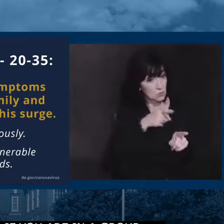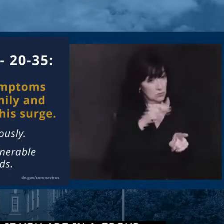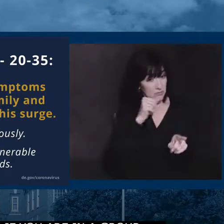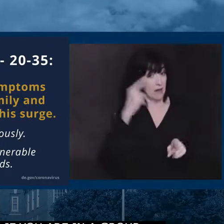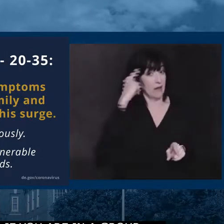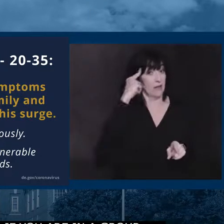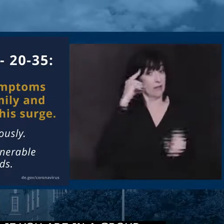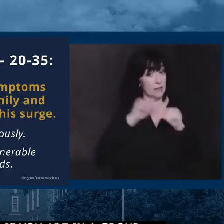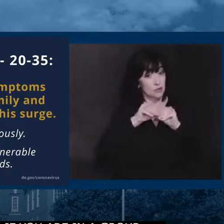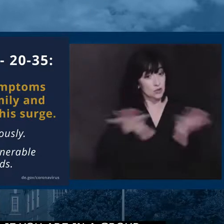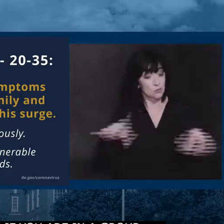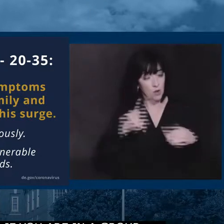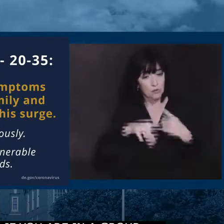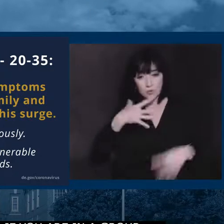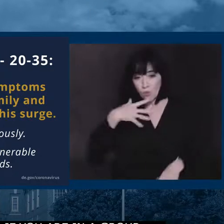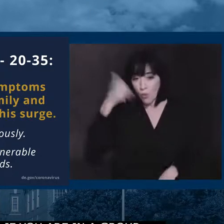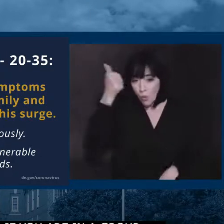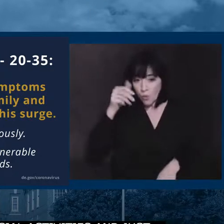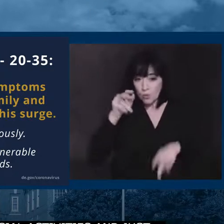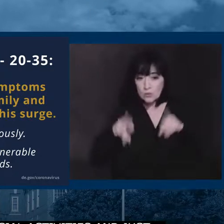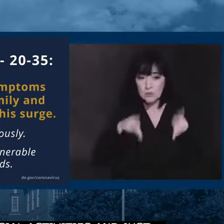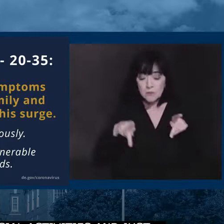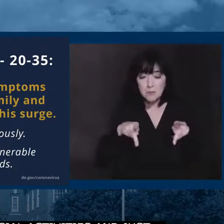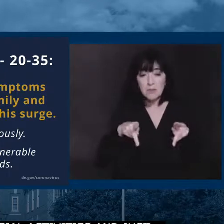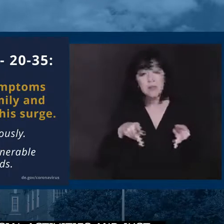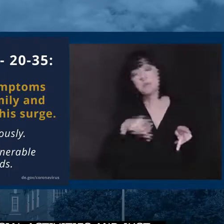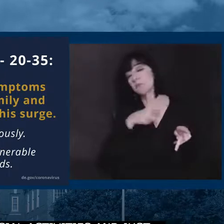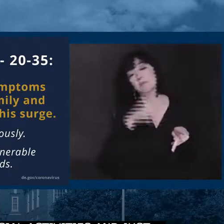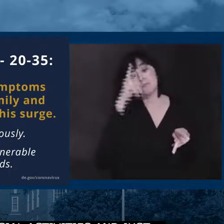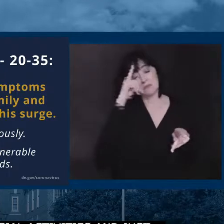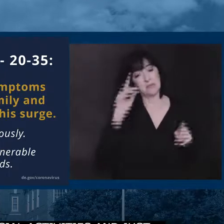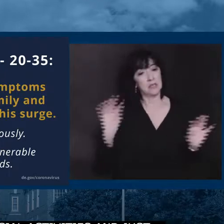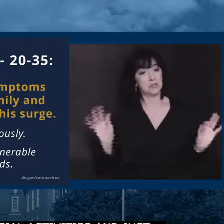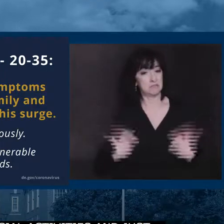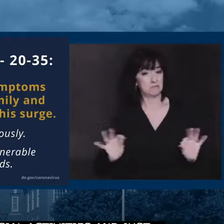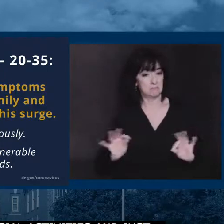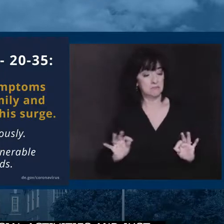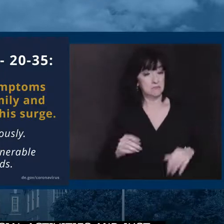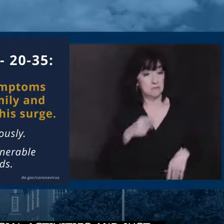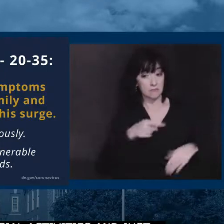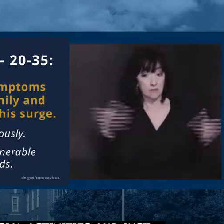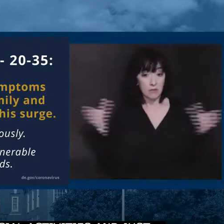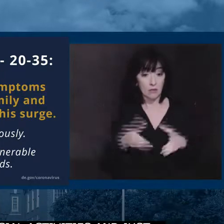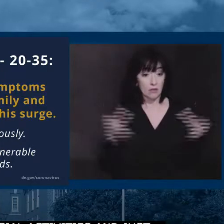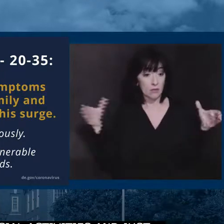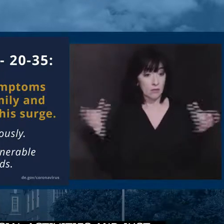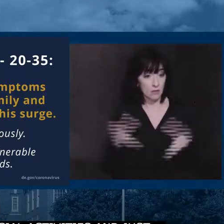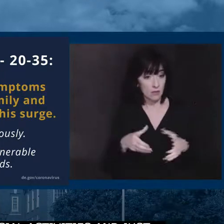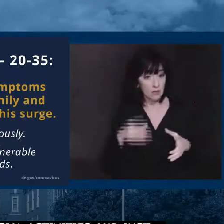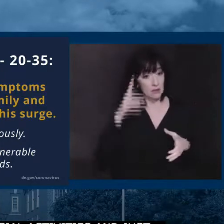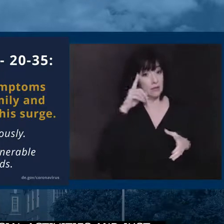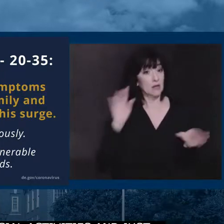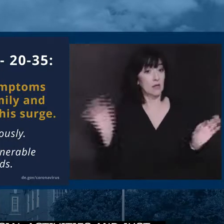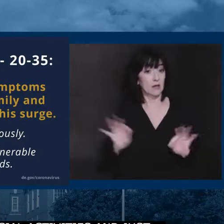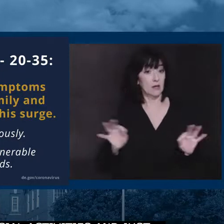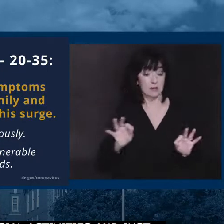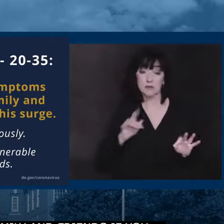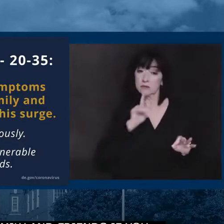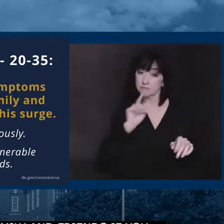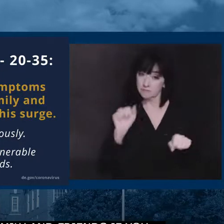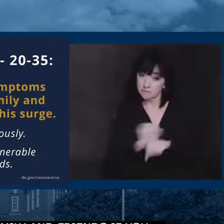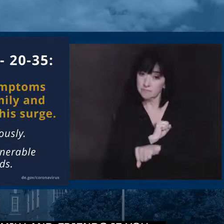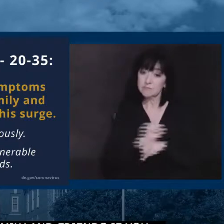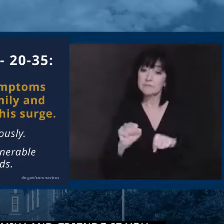friends if you've been exposed to somebody. And the more people you come in contact with, the more likely you are to